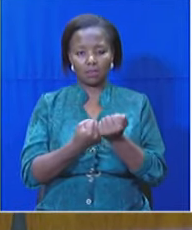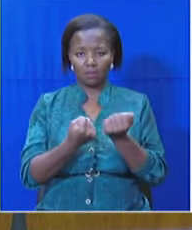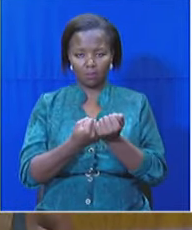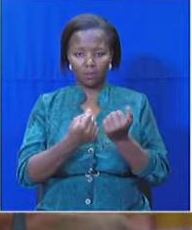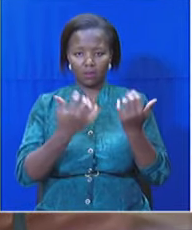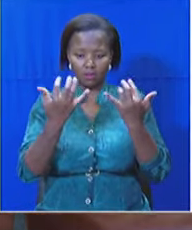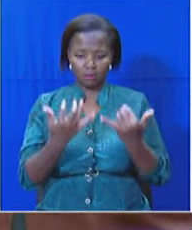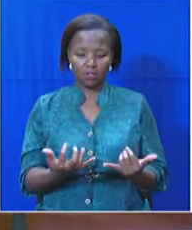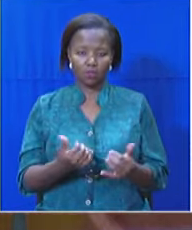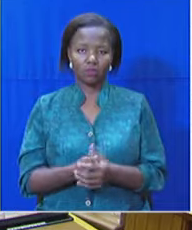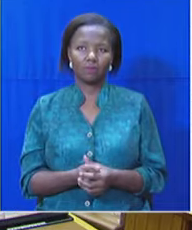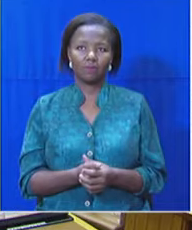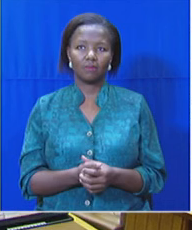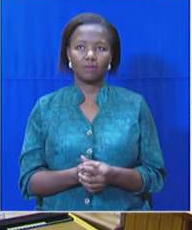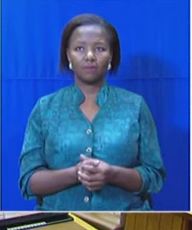vote.